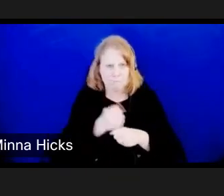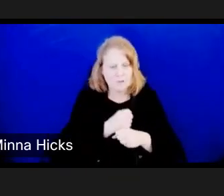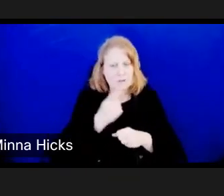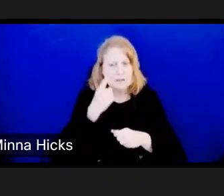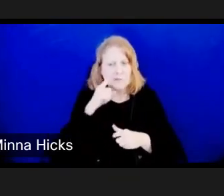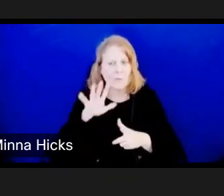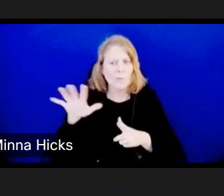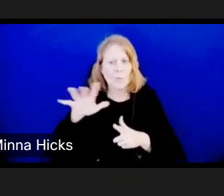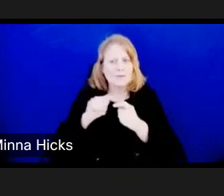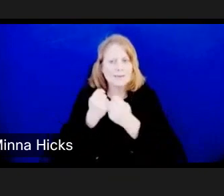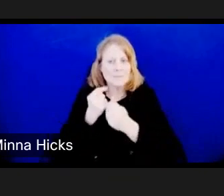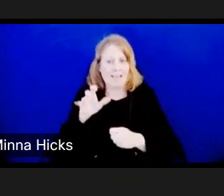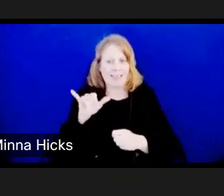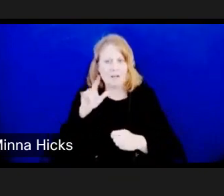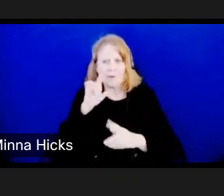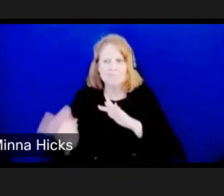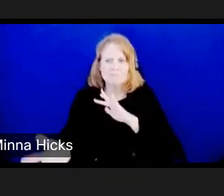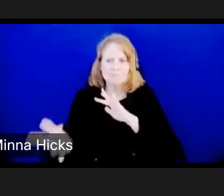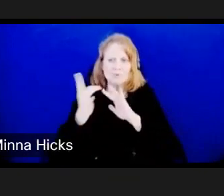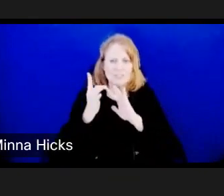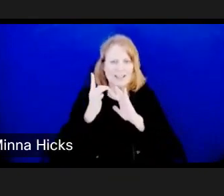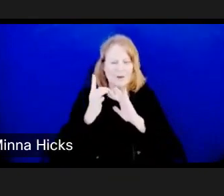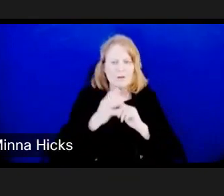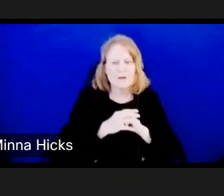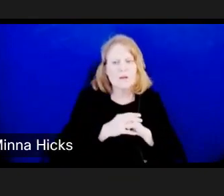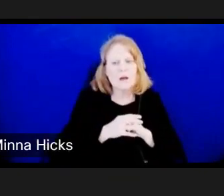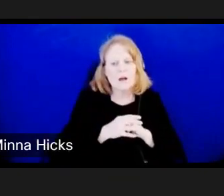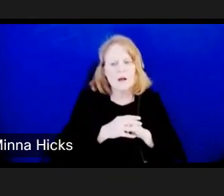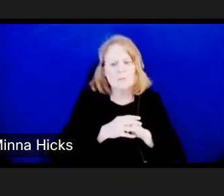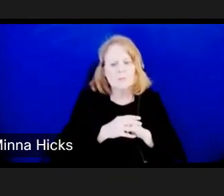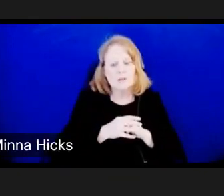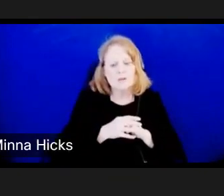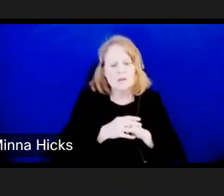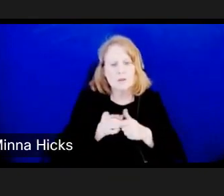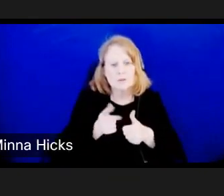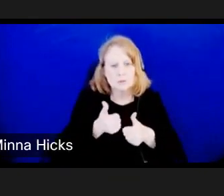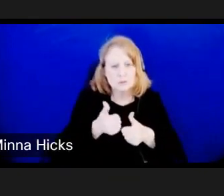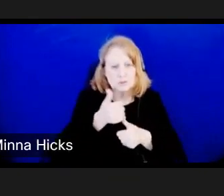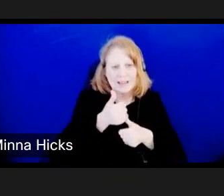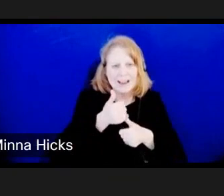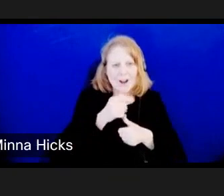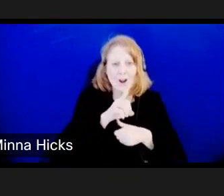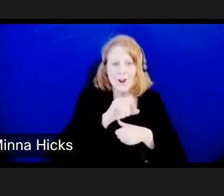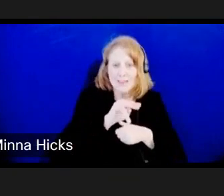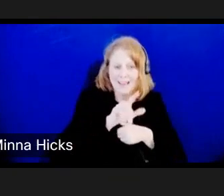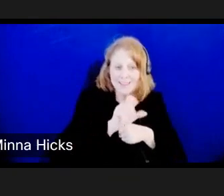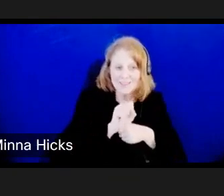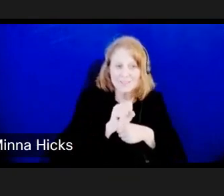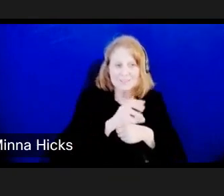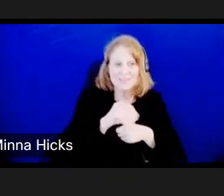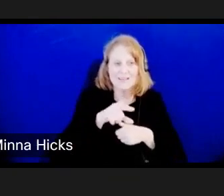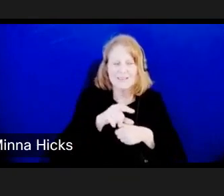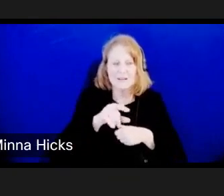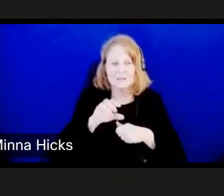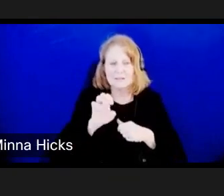out to Chair Daniels, actually, and in ADF about that project. That would Definitely be